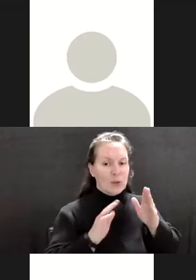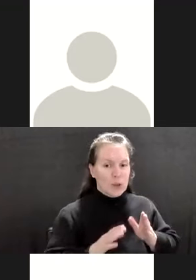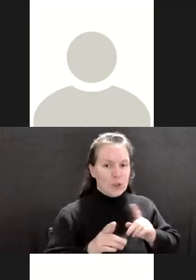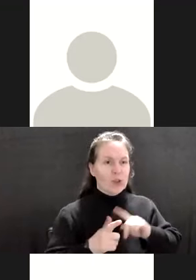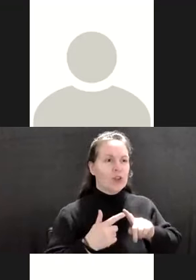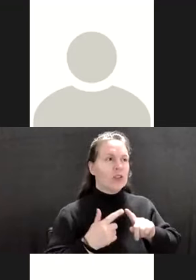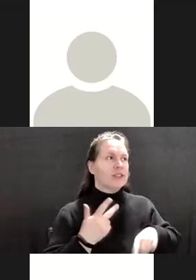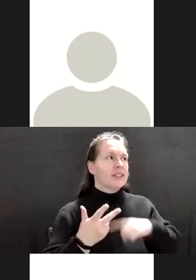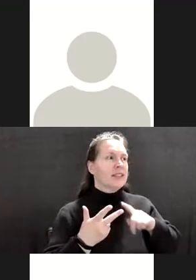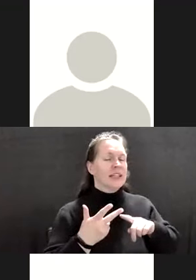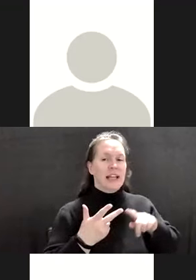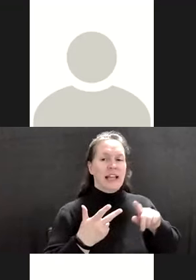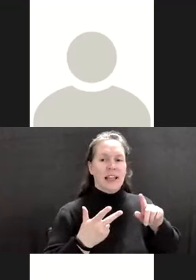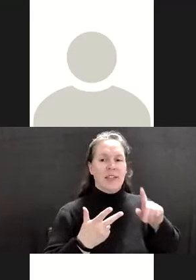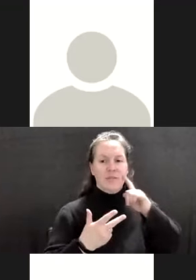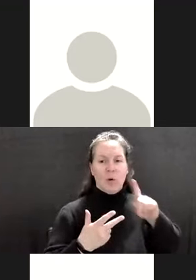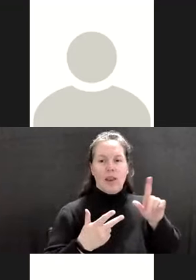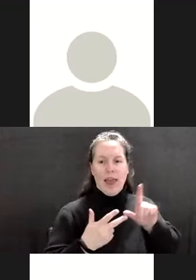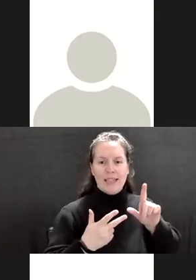and therapy,